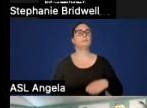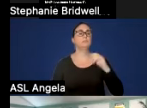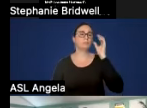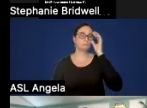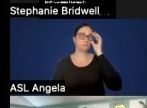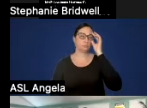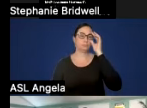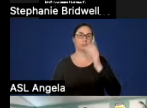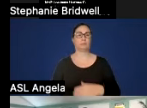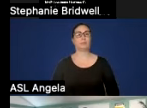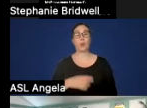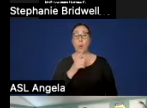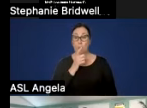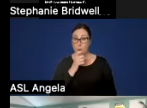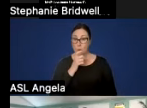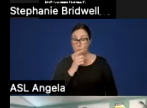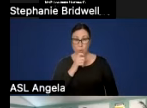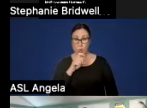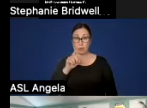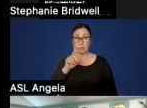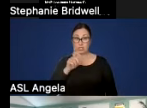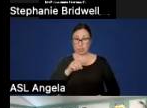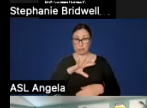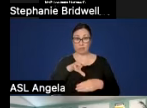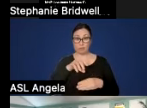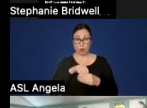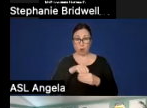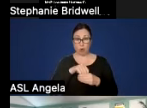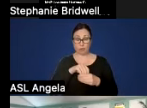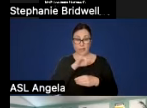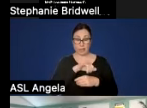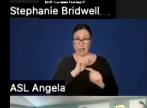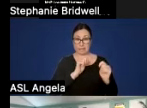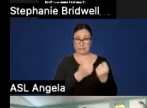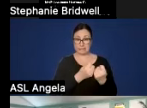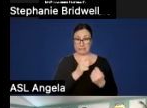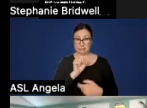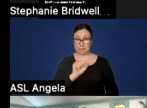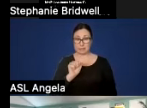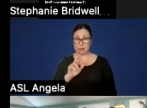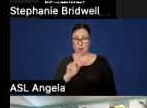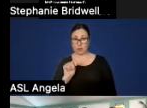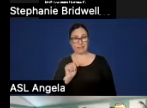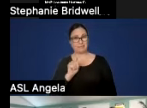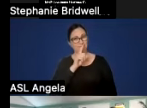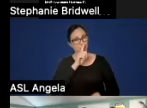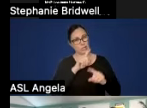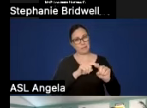So who should be on a SART? It really, at the end of the day, depends on your community and the purpose of your team.